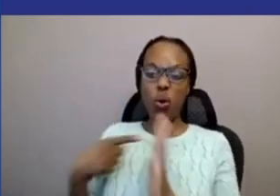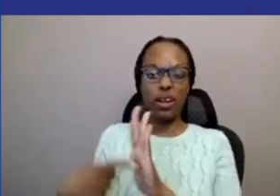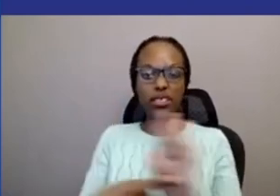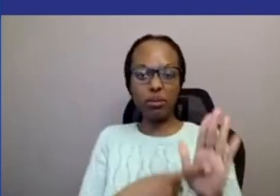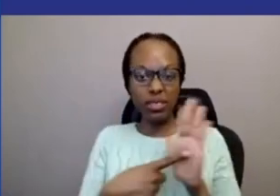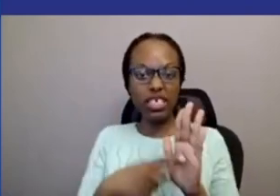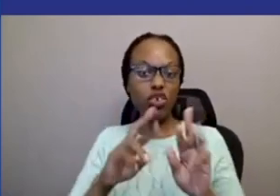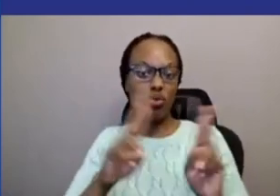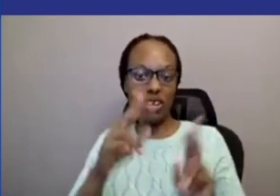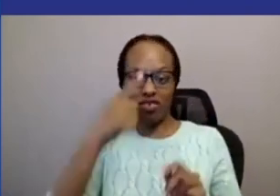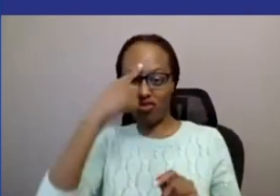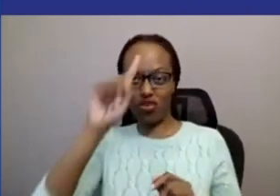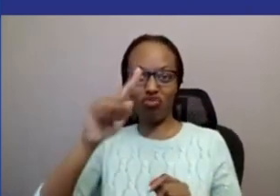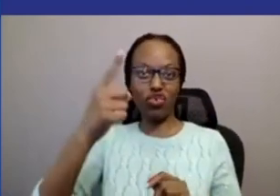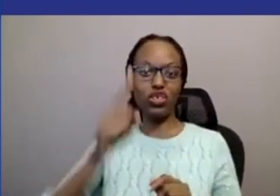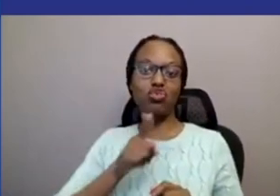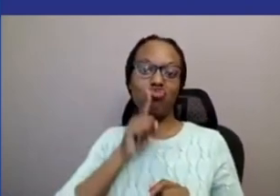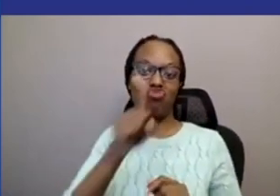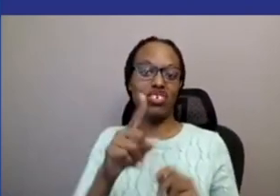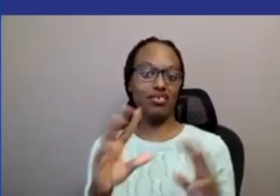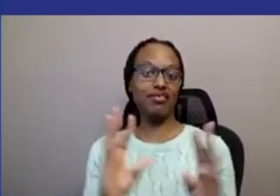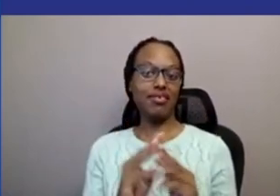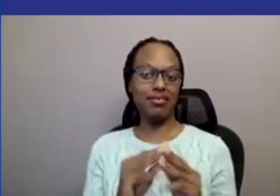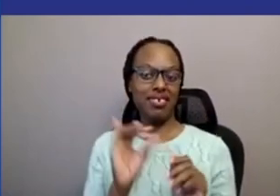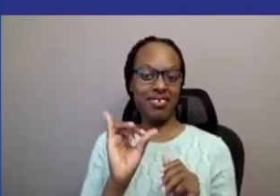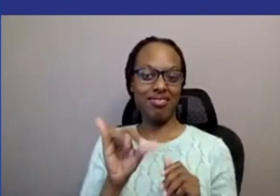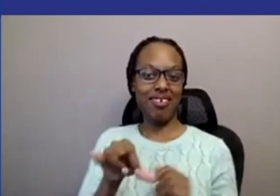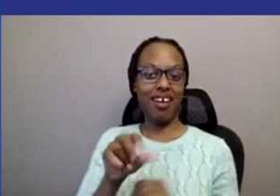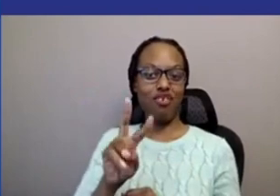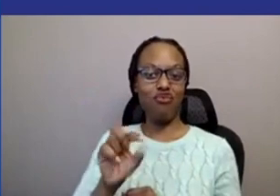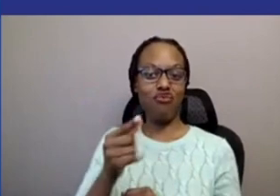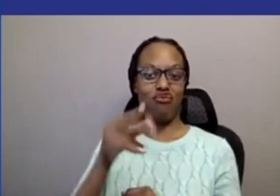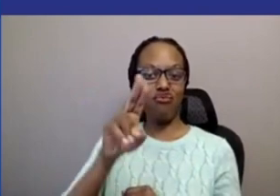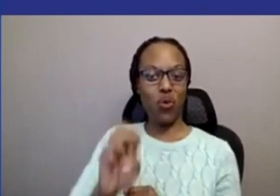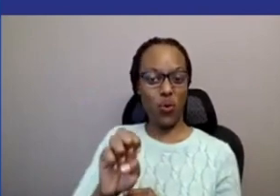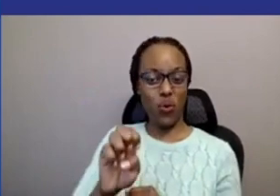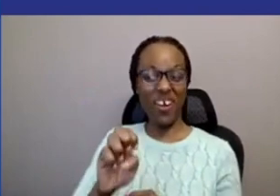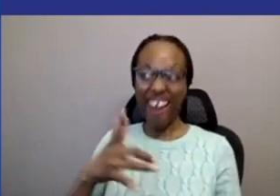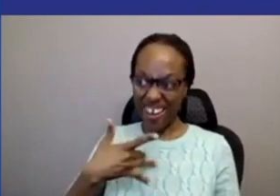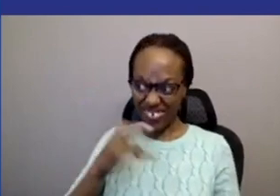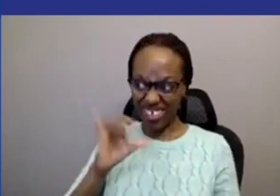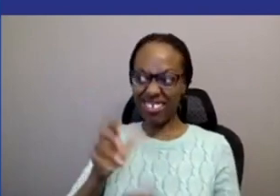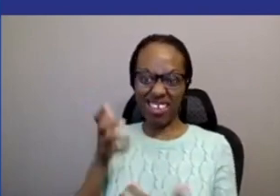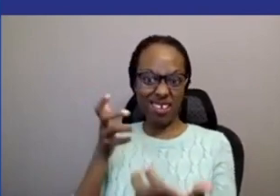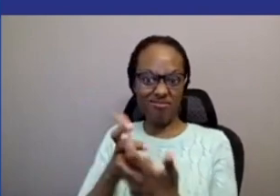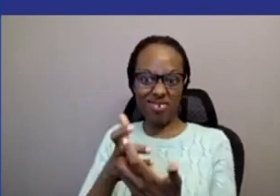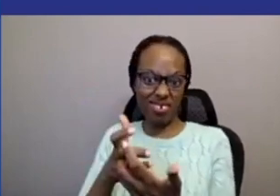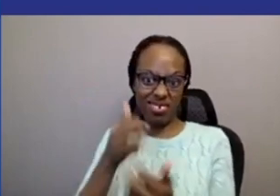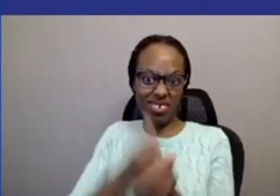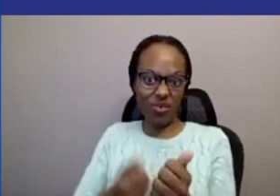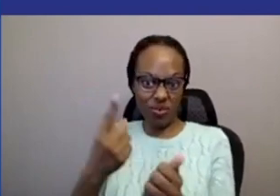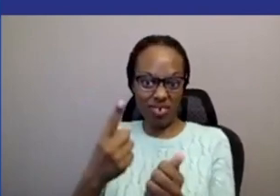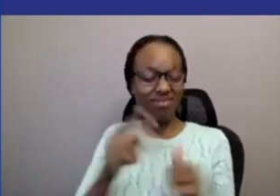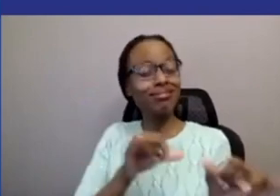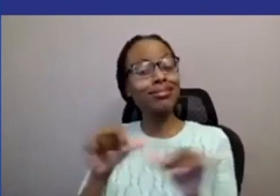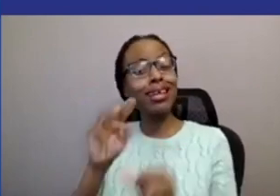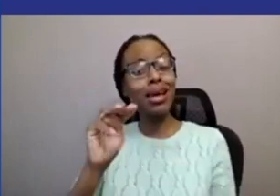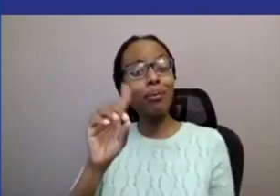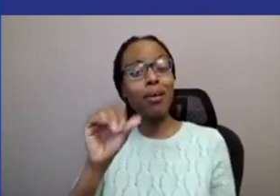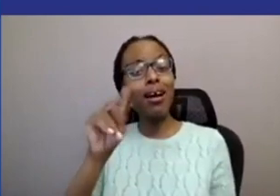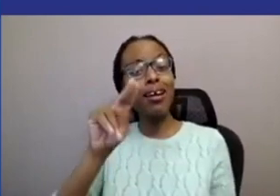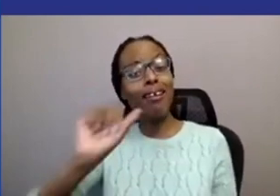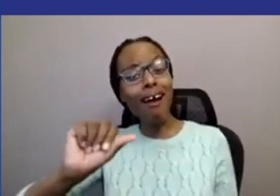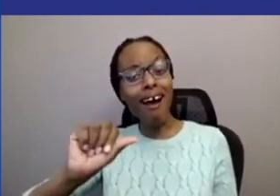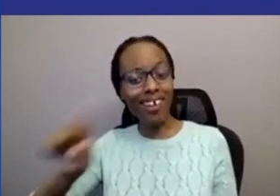real session of Vogue. And I feel like that applies to everyone. Madonna said it. Vogue is, makes no difference if you're